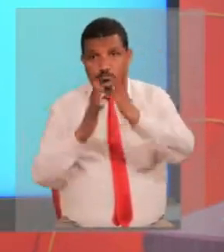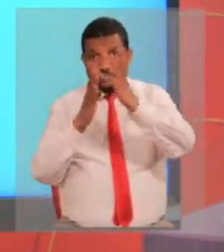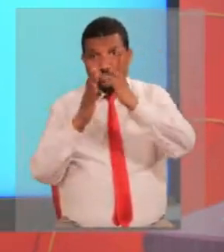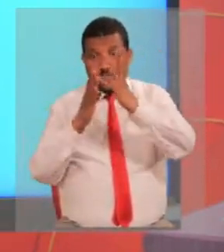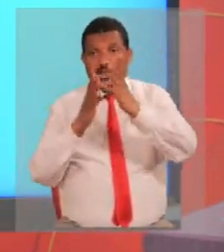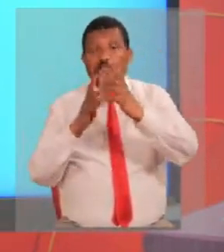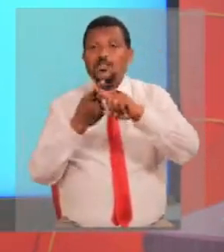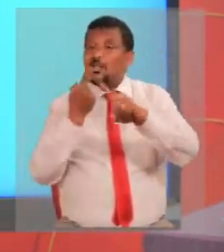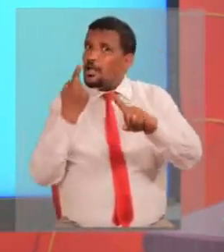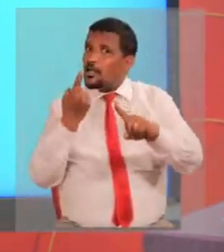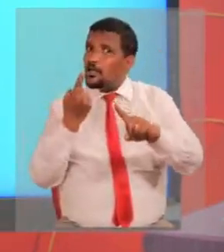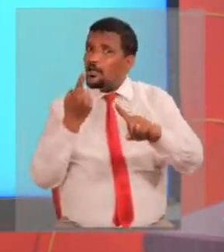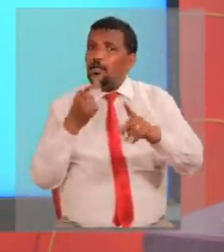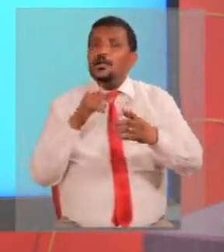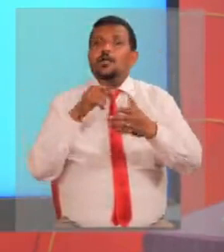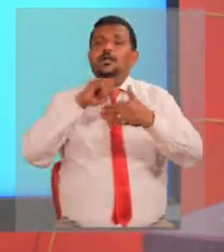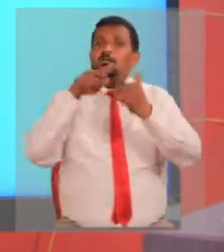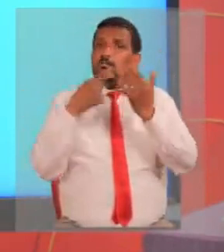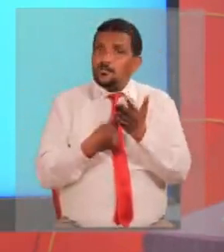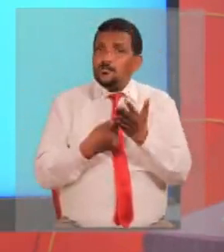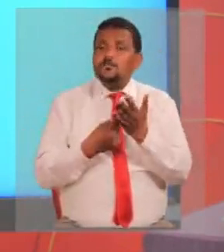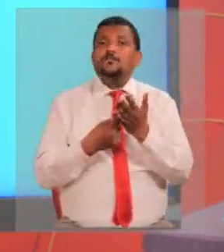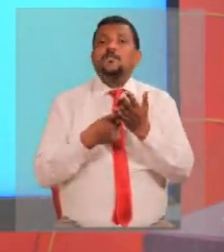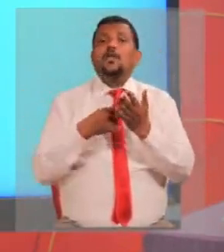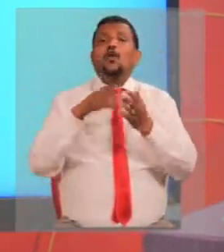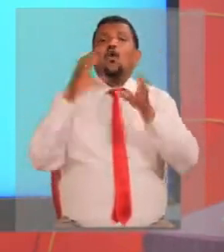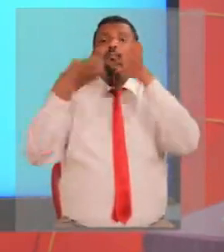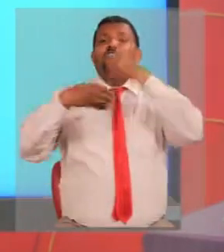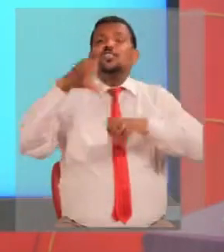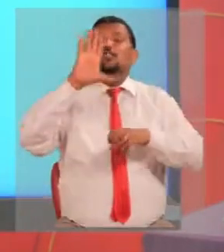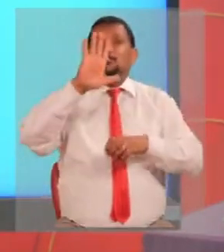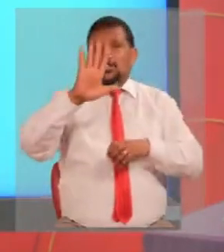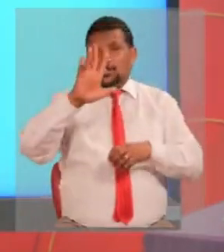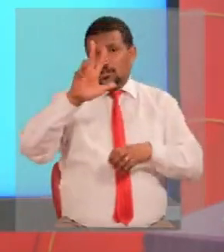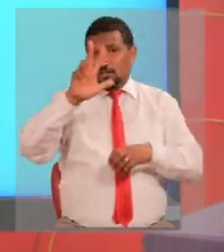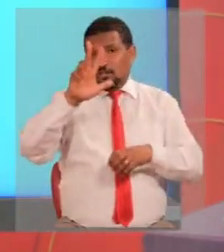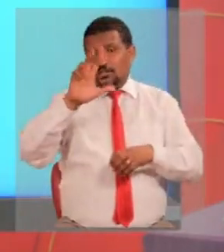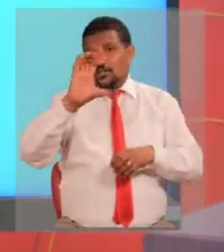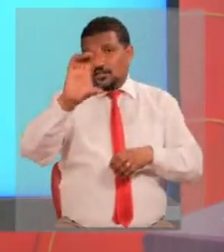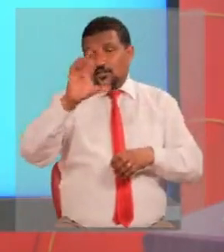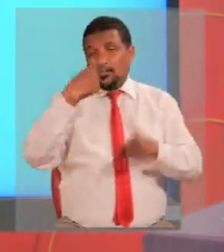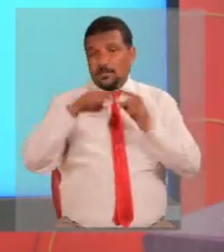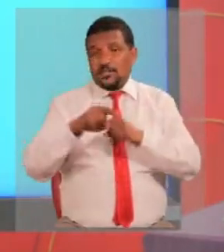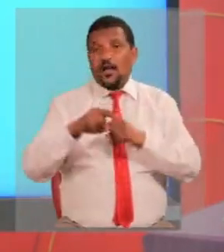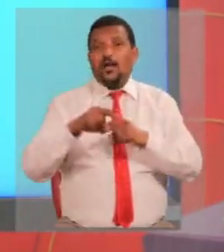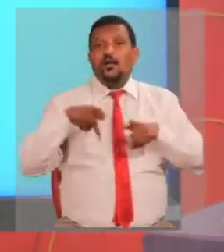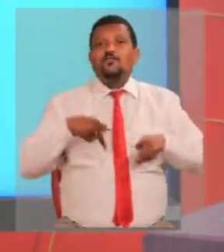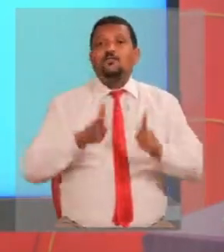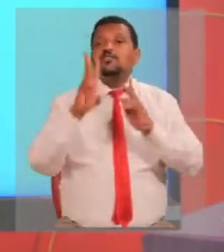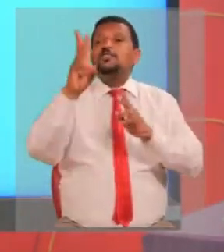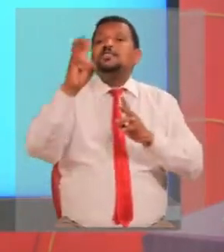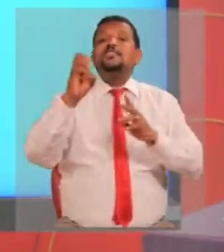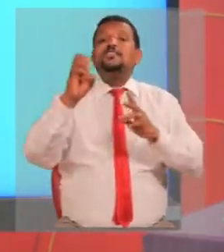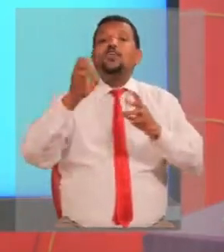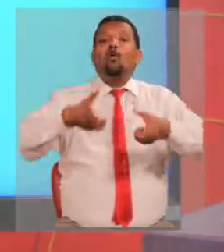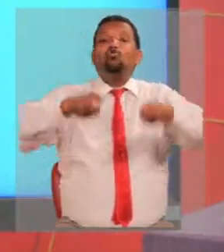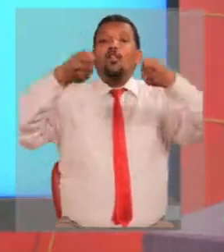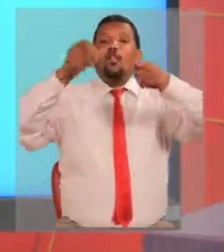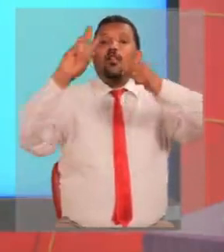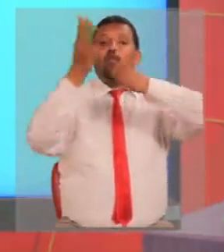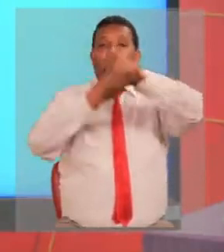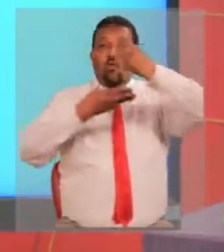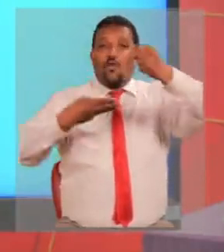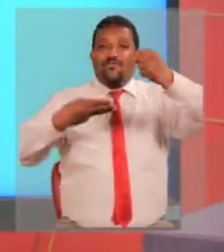Then, as we come across to combination C, the farmer gets the 60 quintal of